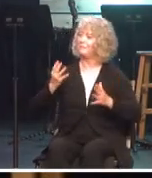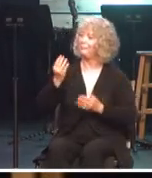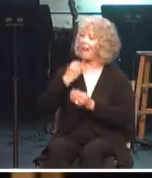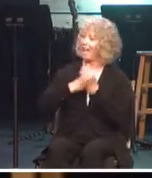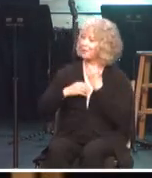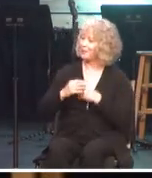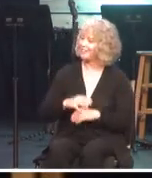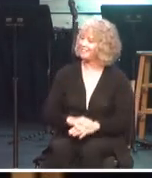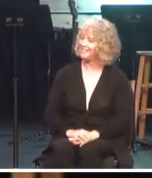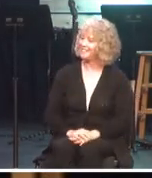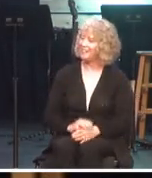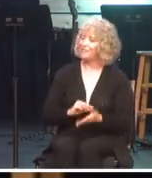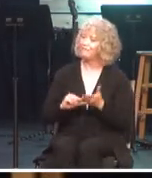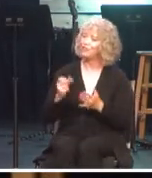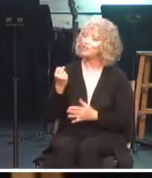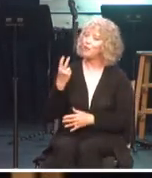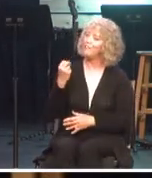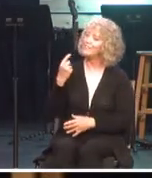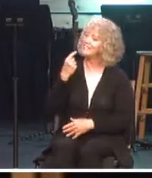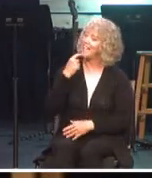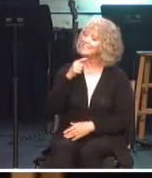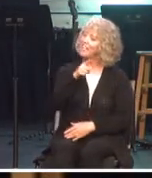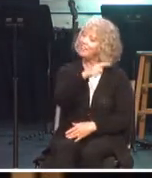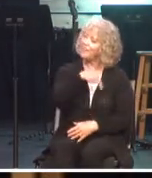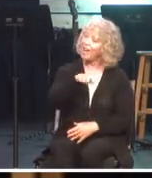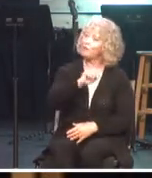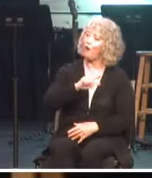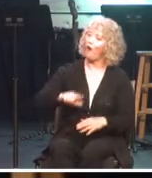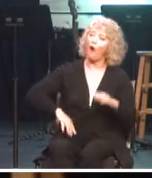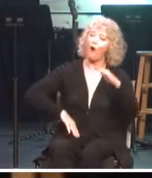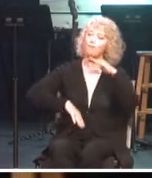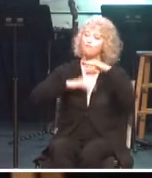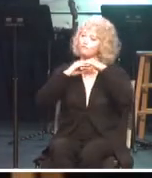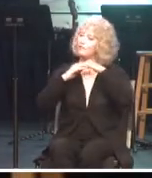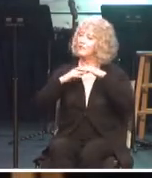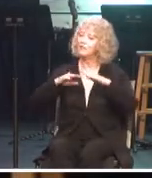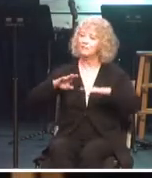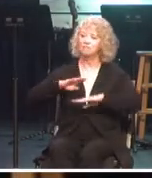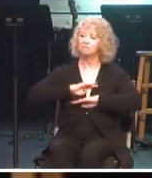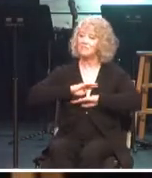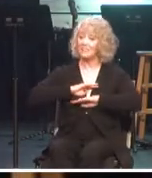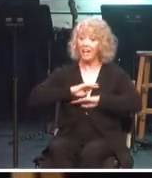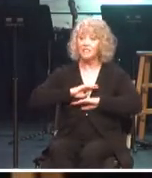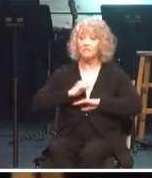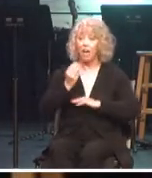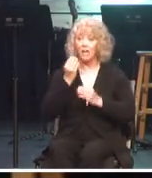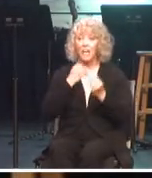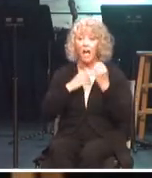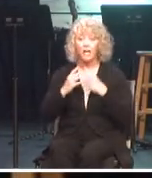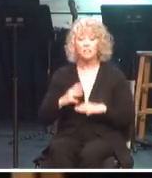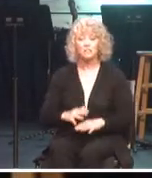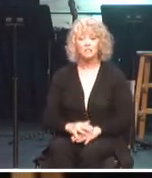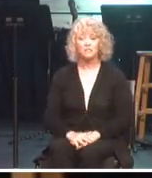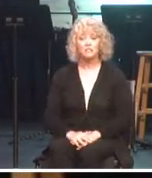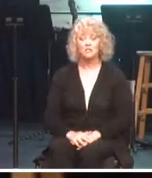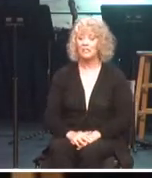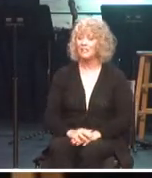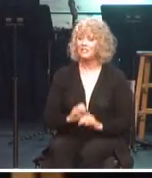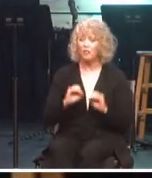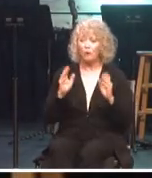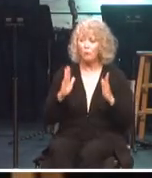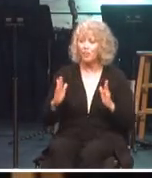Verse 12 says they were filled. Translated this way, they were satisfied. No one's asking for